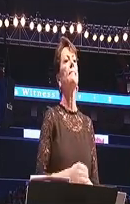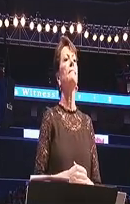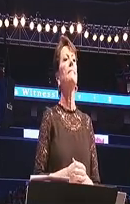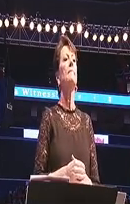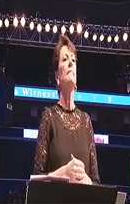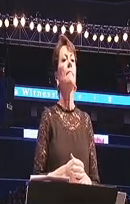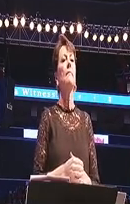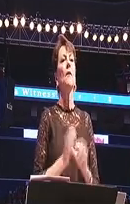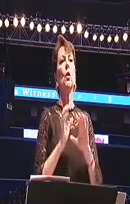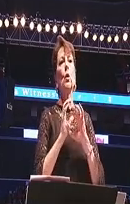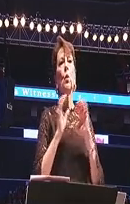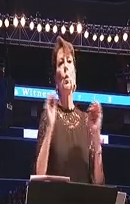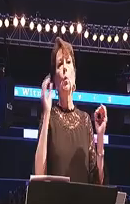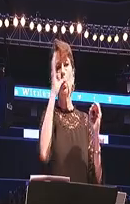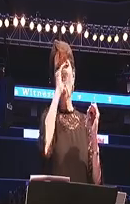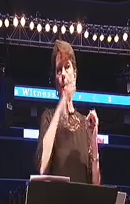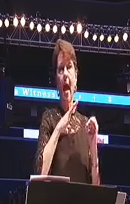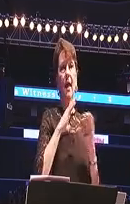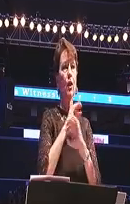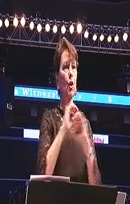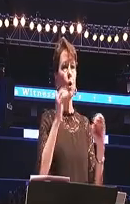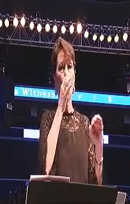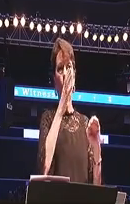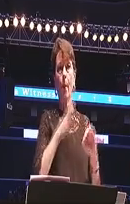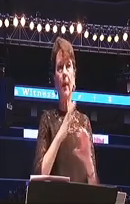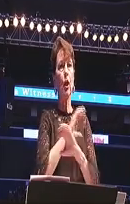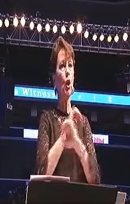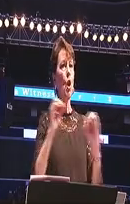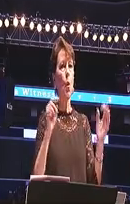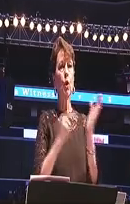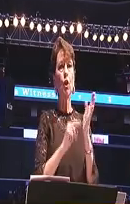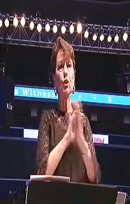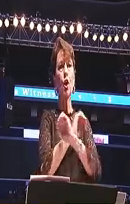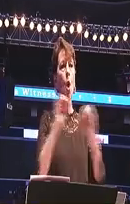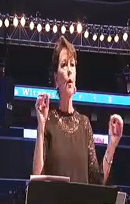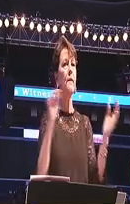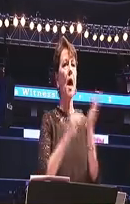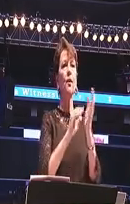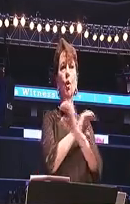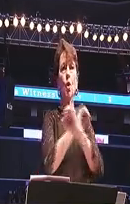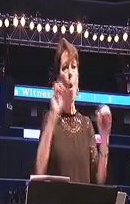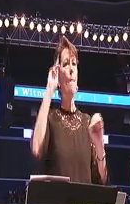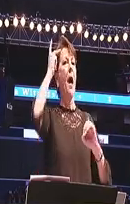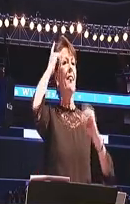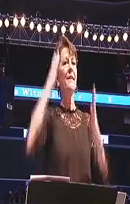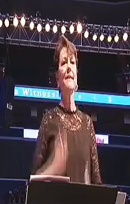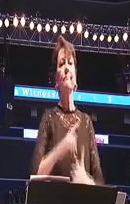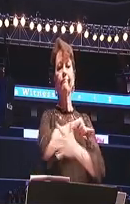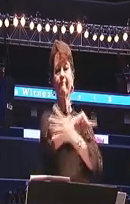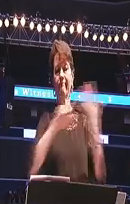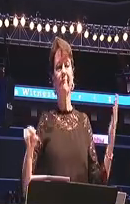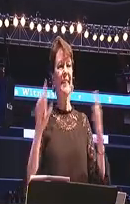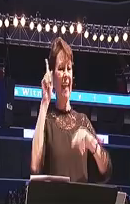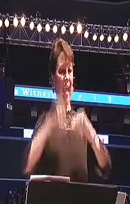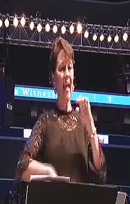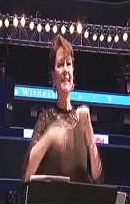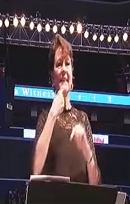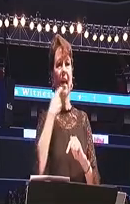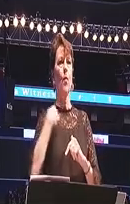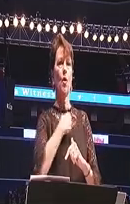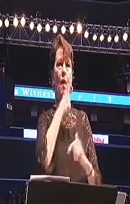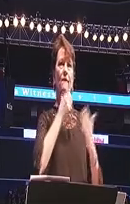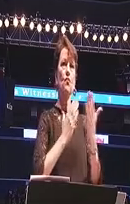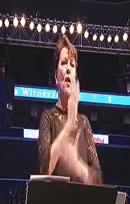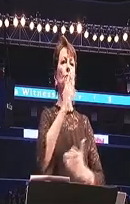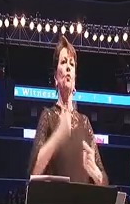And no man, no woman, no nurse, no doctor, no politician has the right to say that we do not have a right